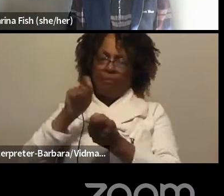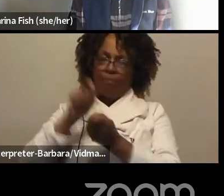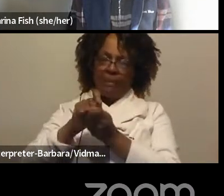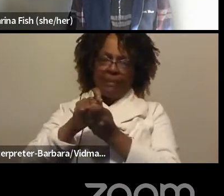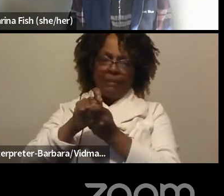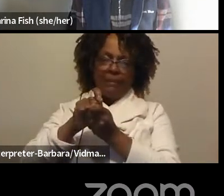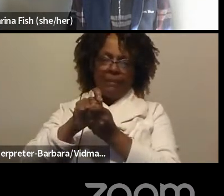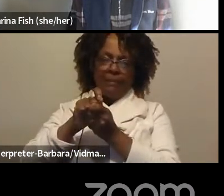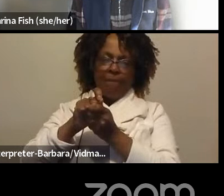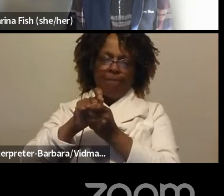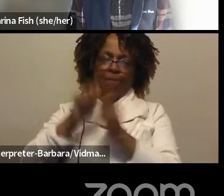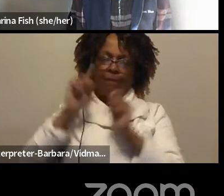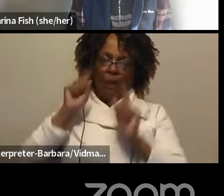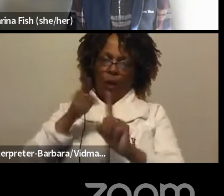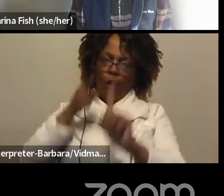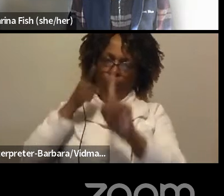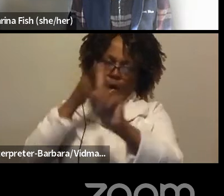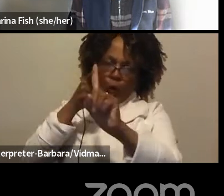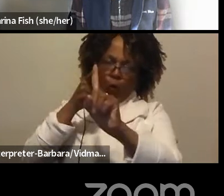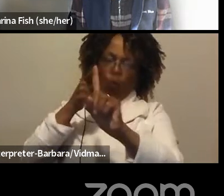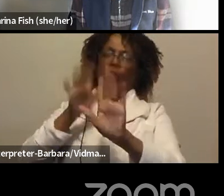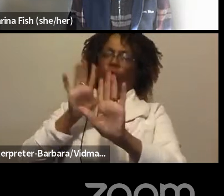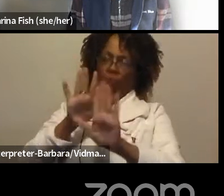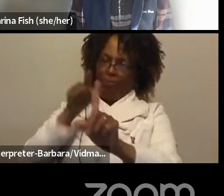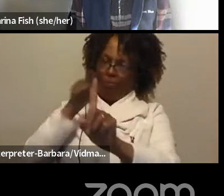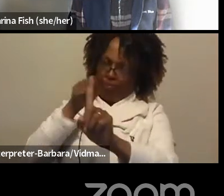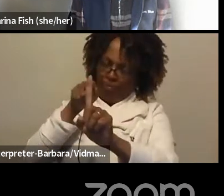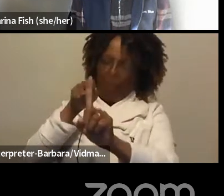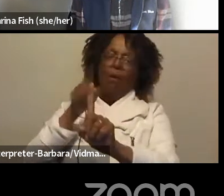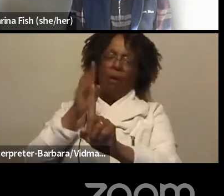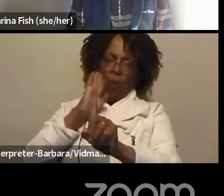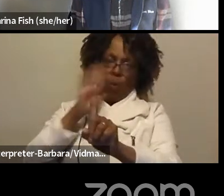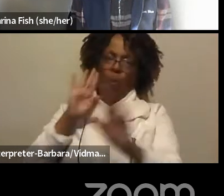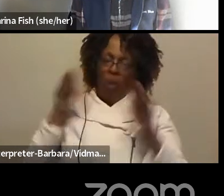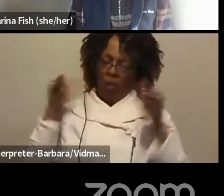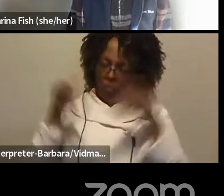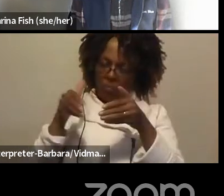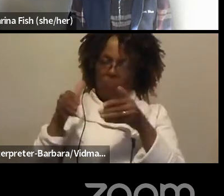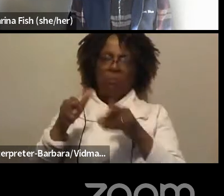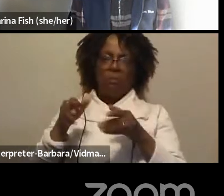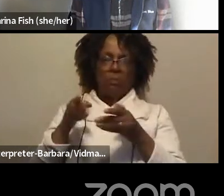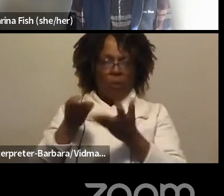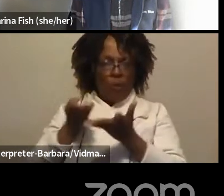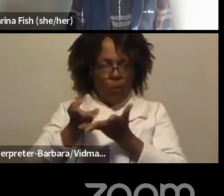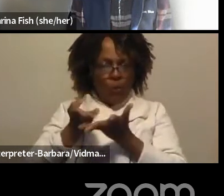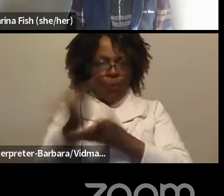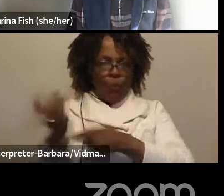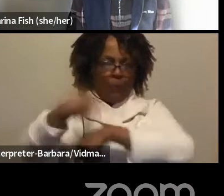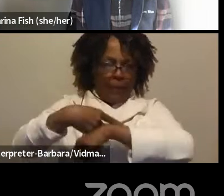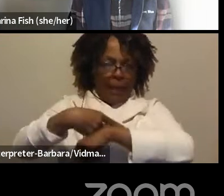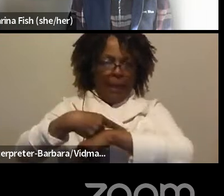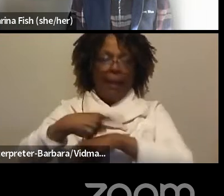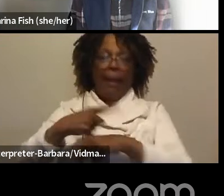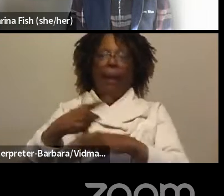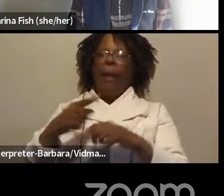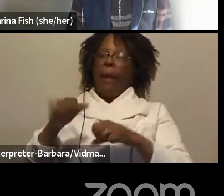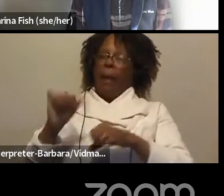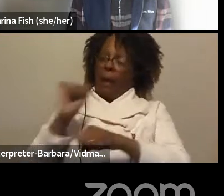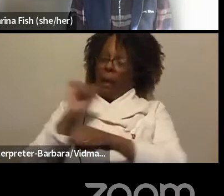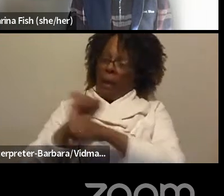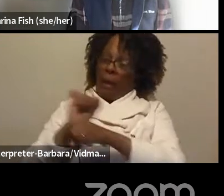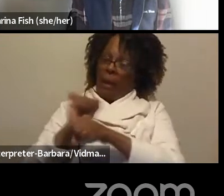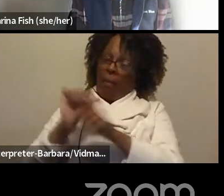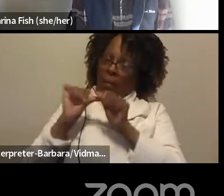to do like my proposal. That's all I'm going to focus on today. And I'm not leaving until it's done.